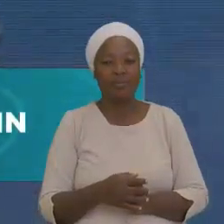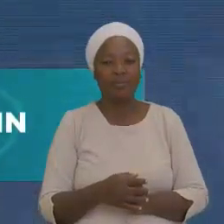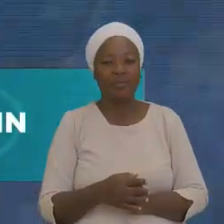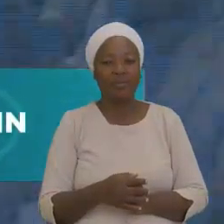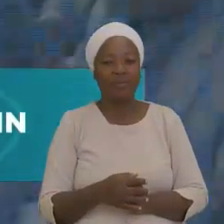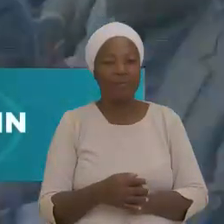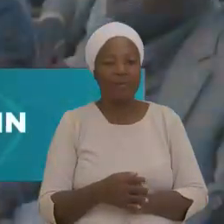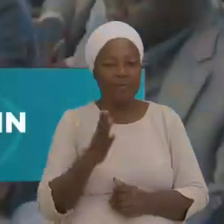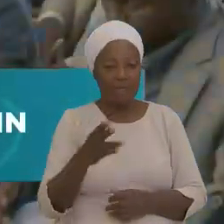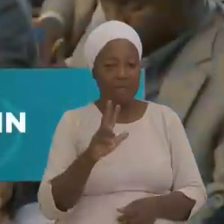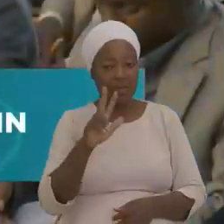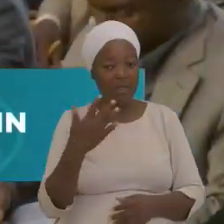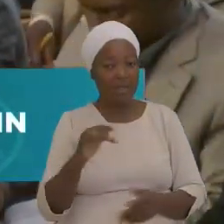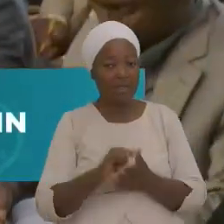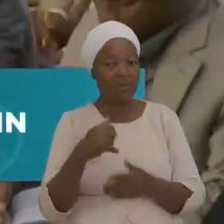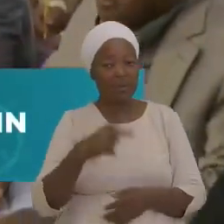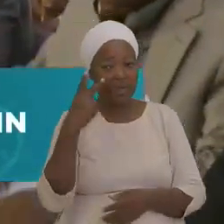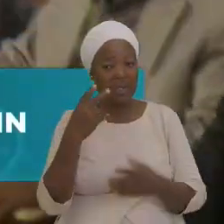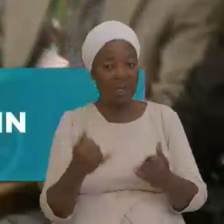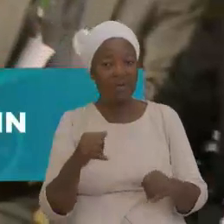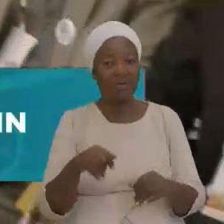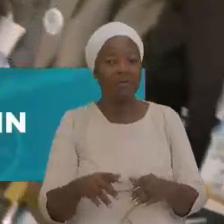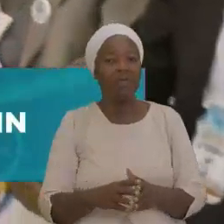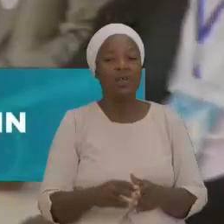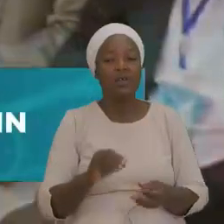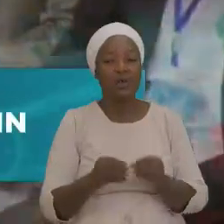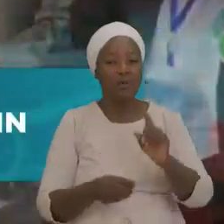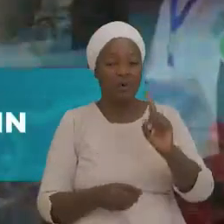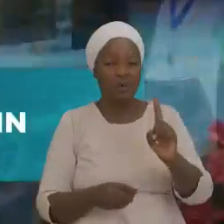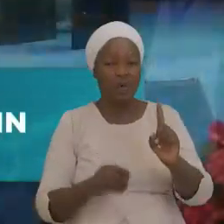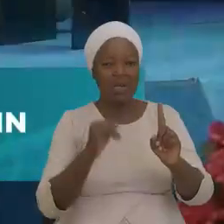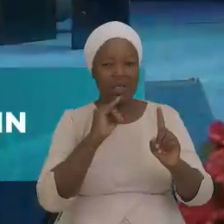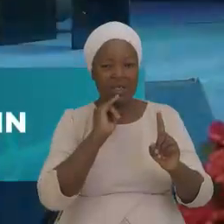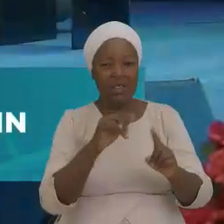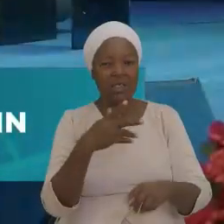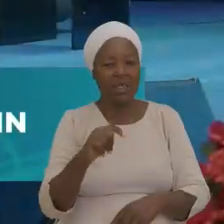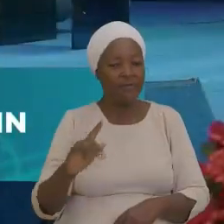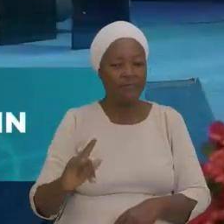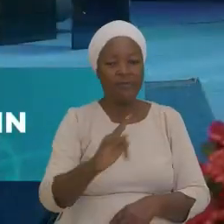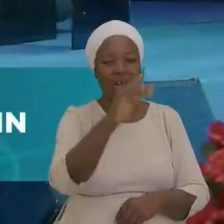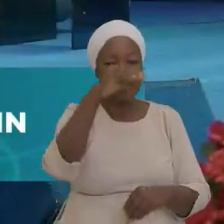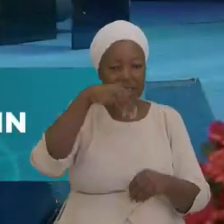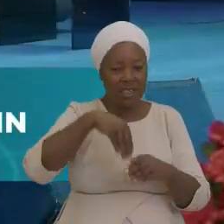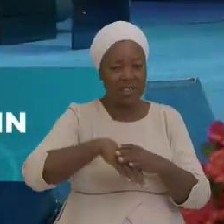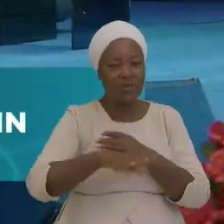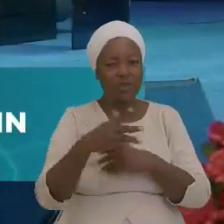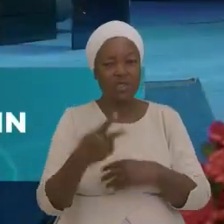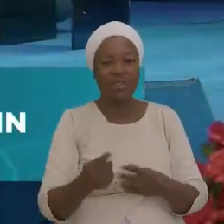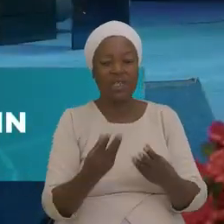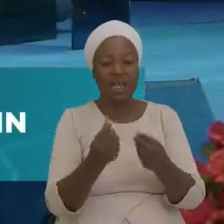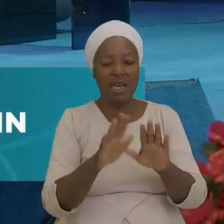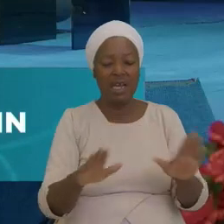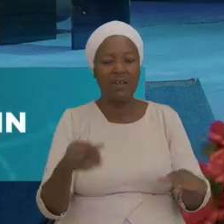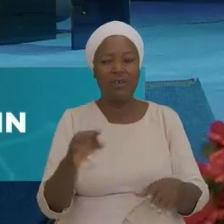There are three things we're looking at. Number one is the flight into the land of milk